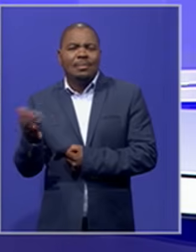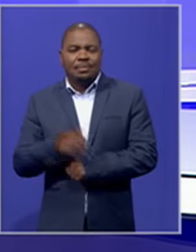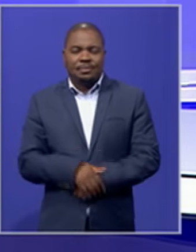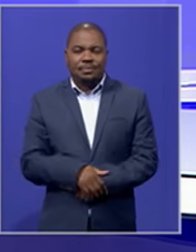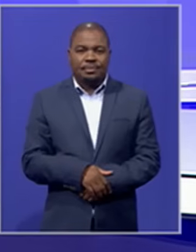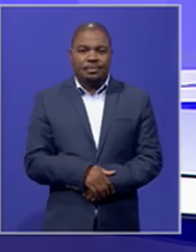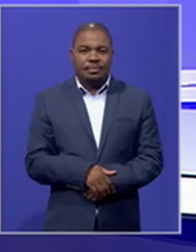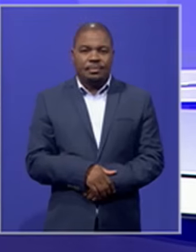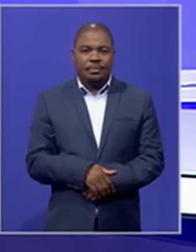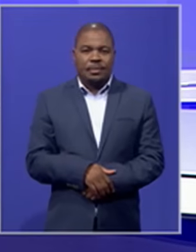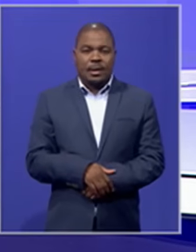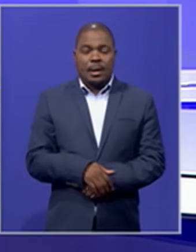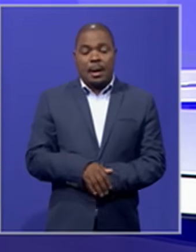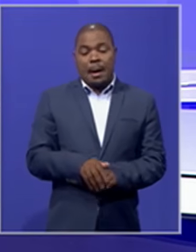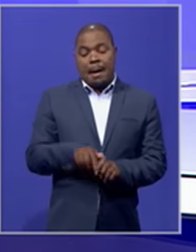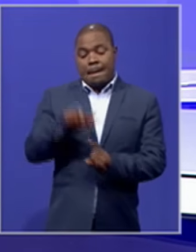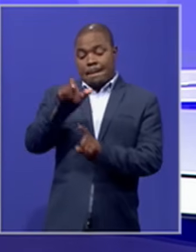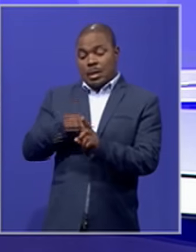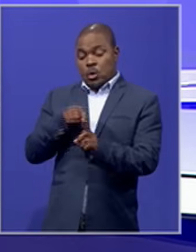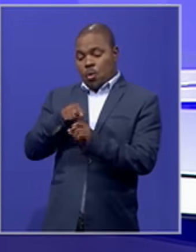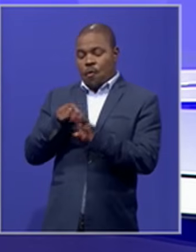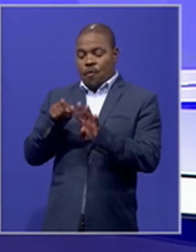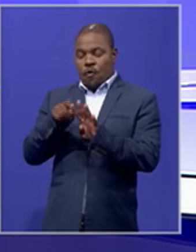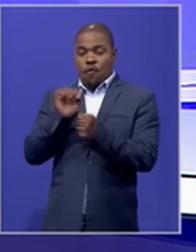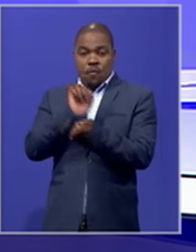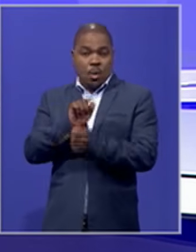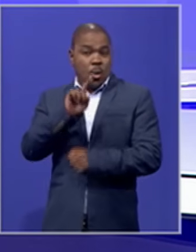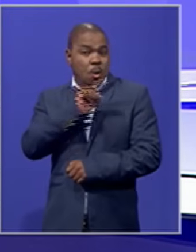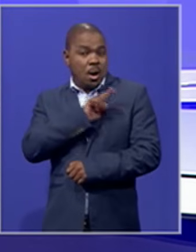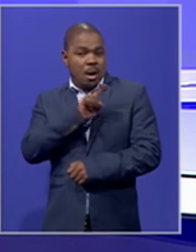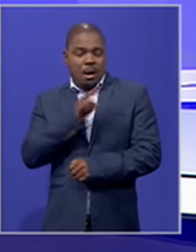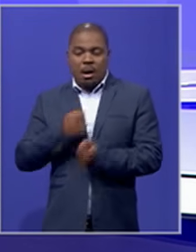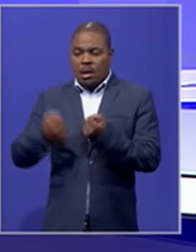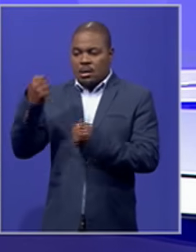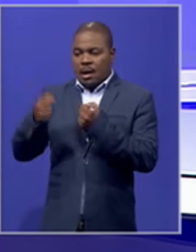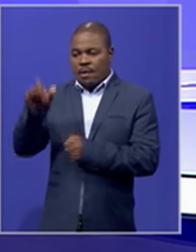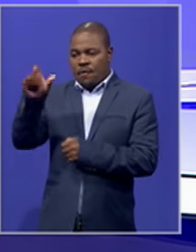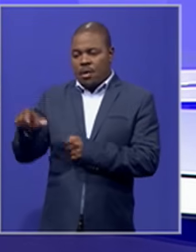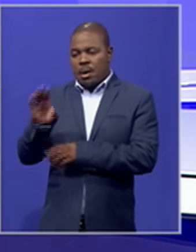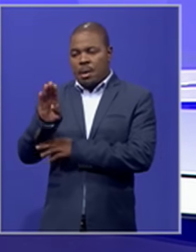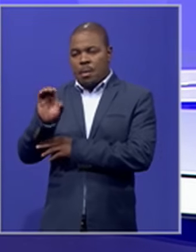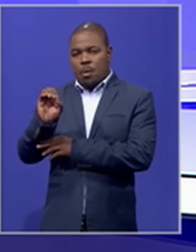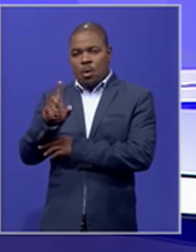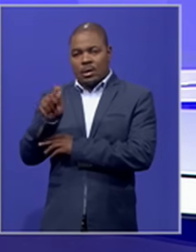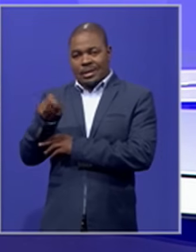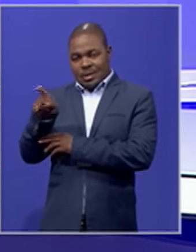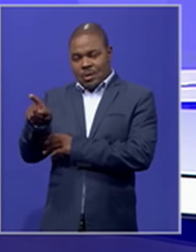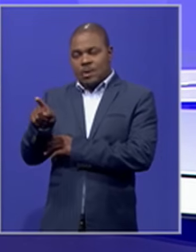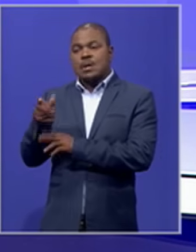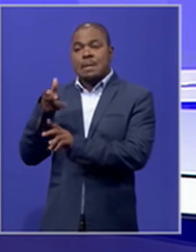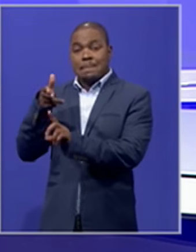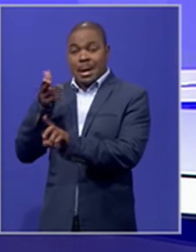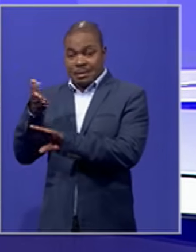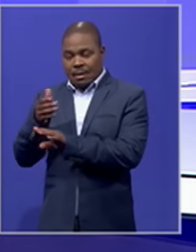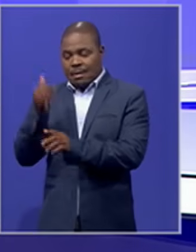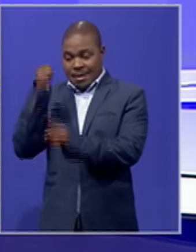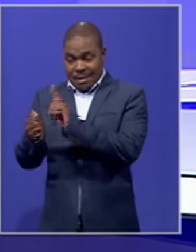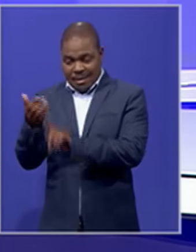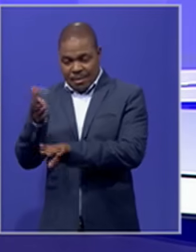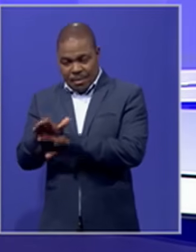Go letetšwe gore mogononelwa wa bone yo a swerego ka molato wa polao ya mootledi wa dinamelwa tša e-hailing a tšwelele pele ga kgorotsheko